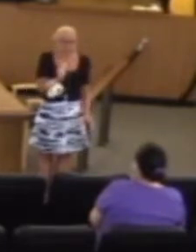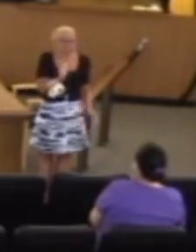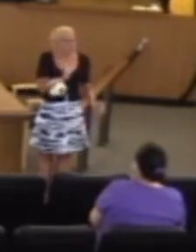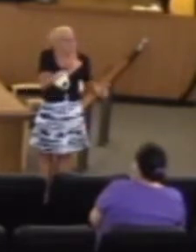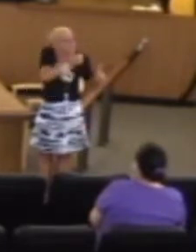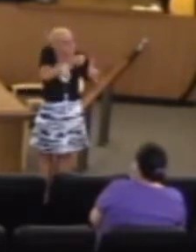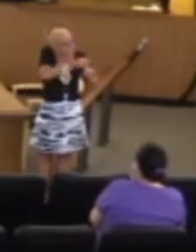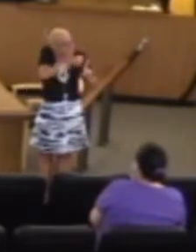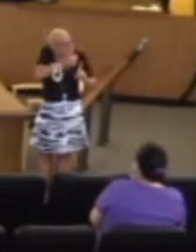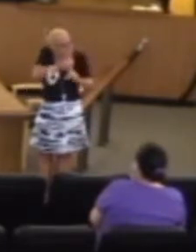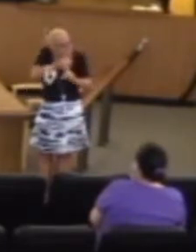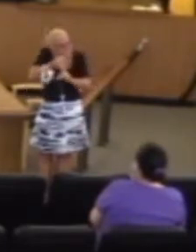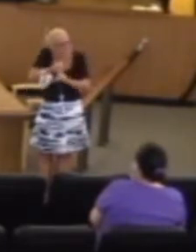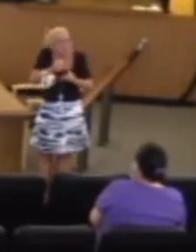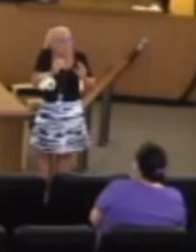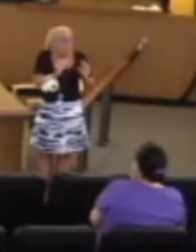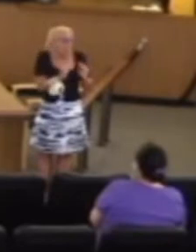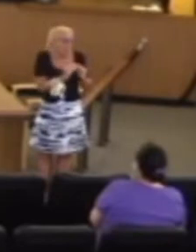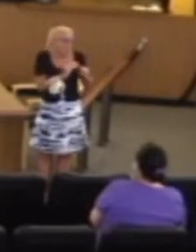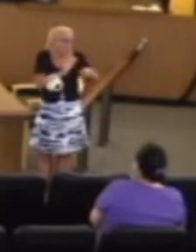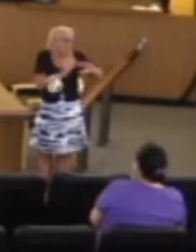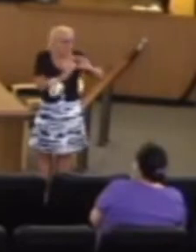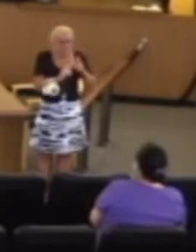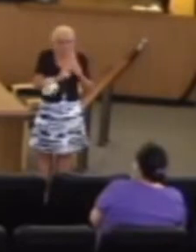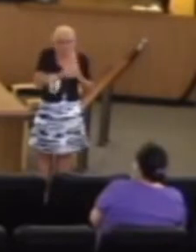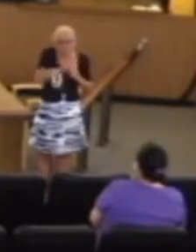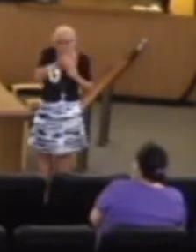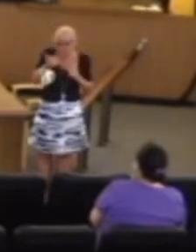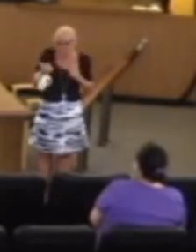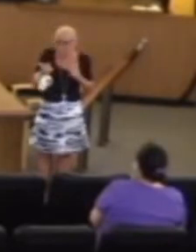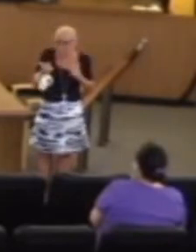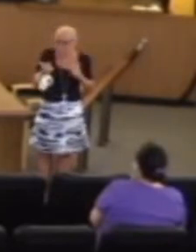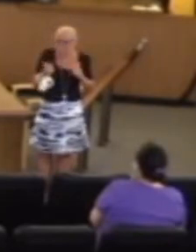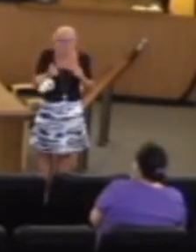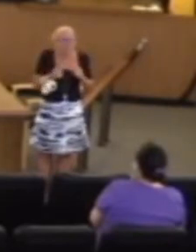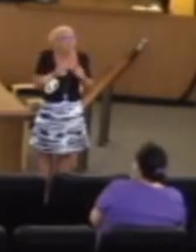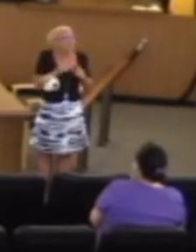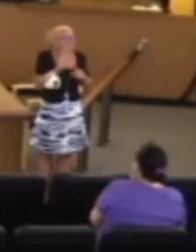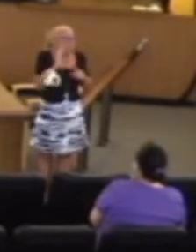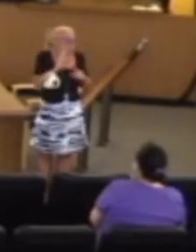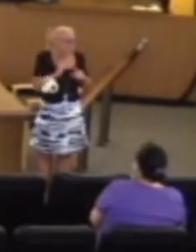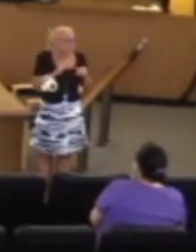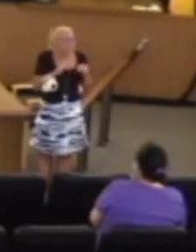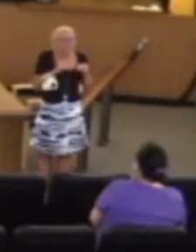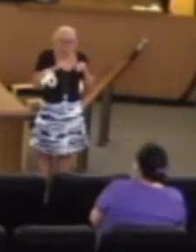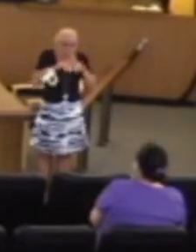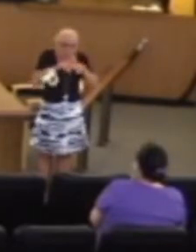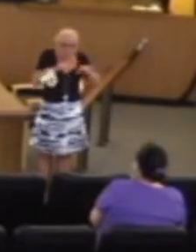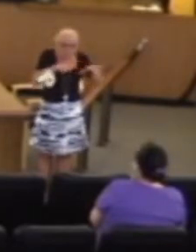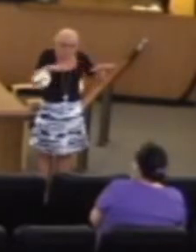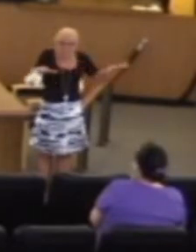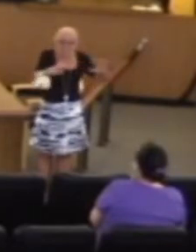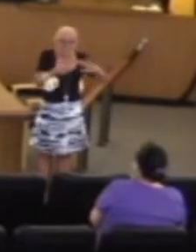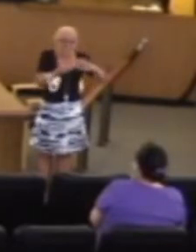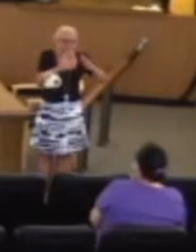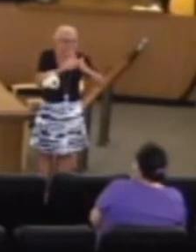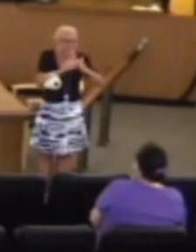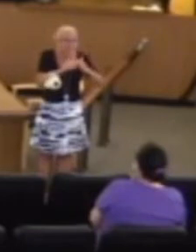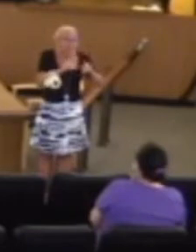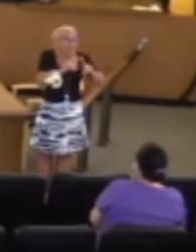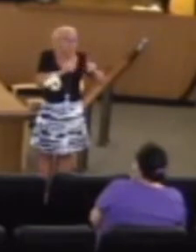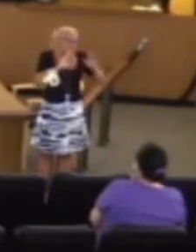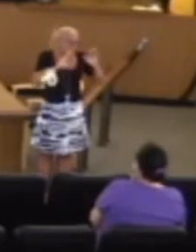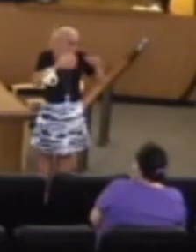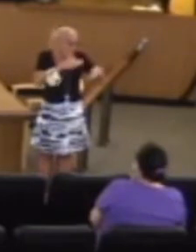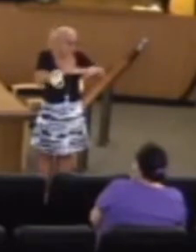struck some communities much more severe than others. These facilities, as I said, will be throughout the town with a focus as well on the hardest hit